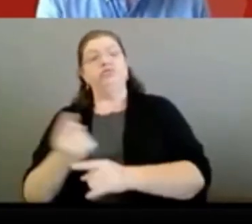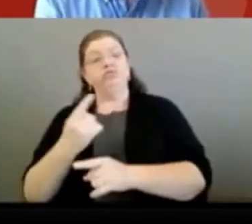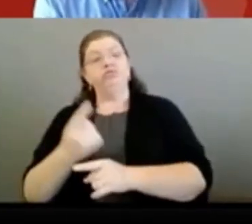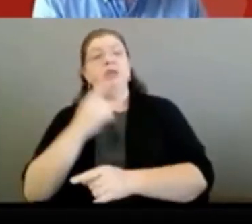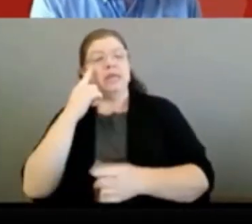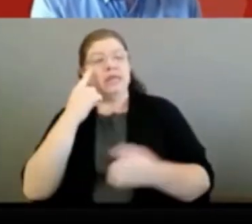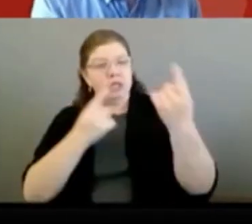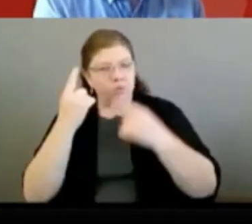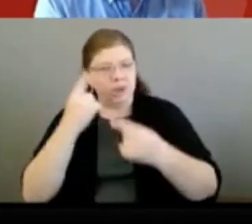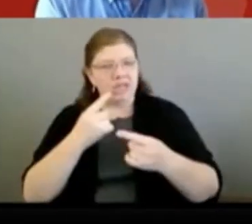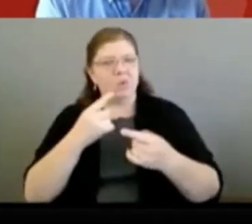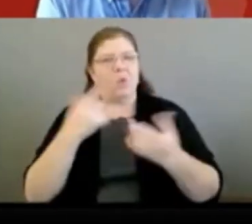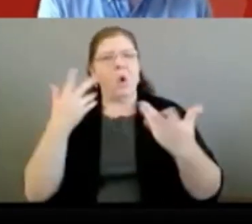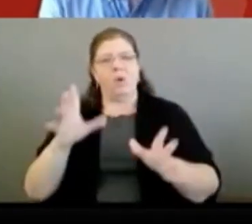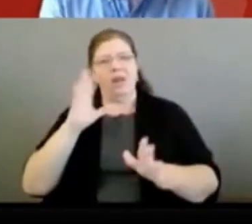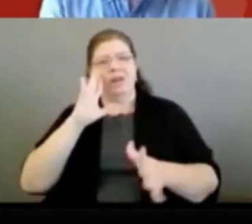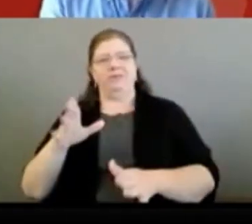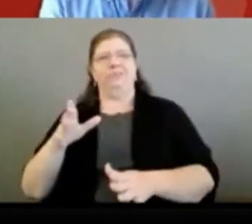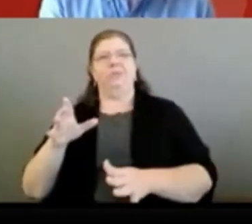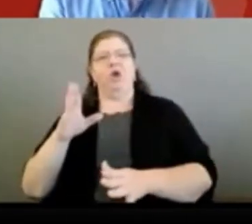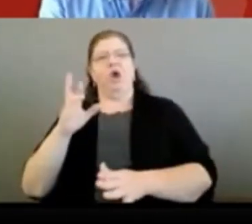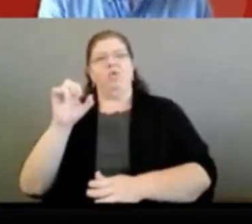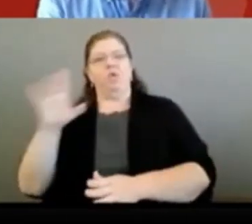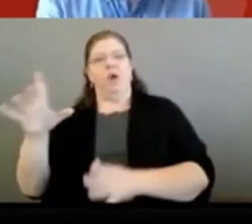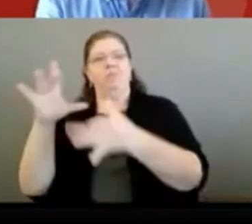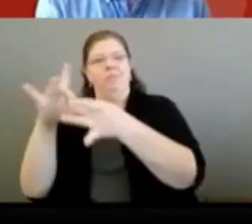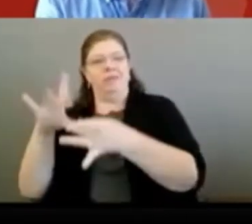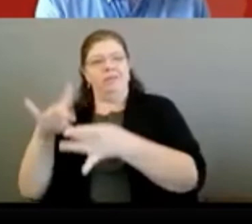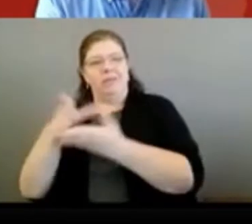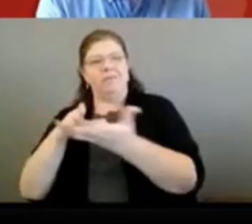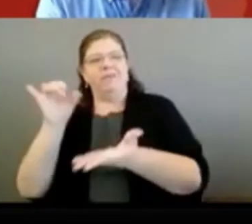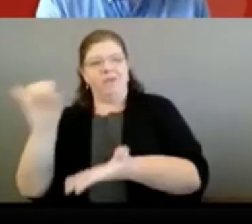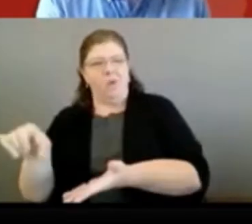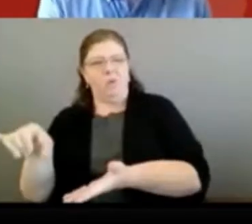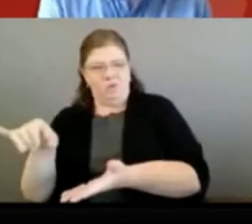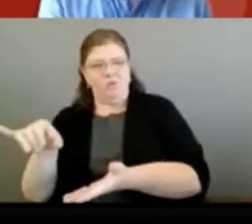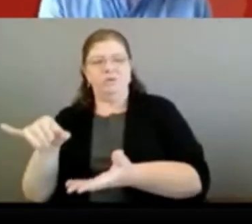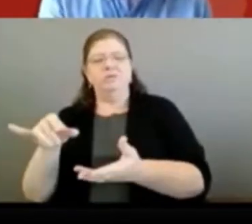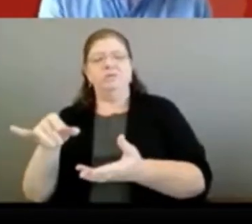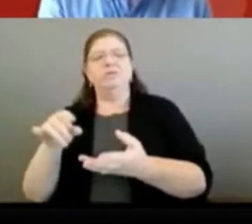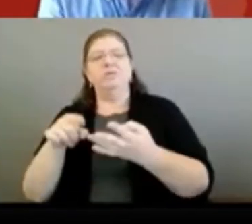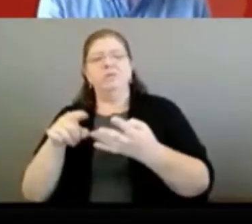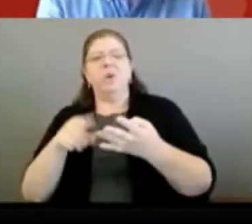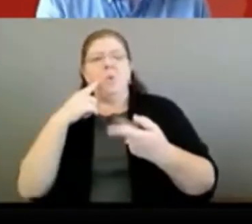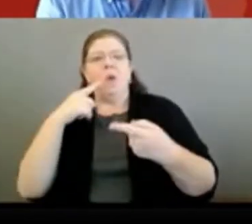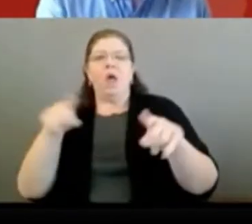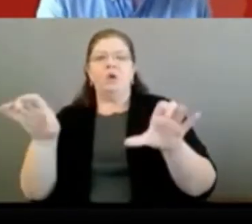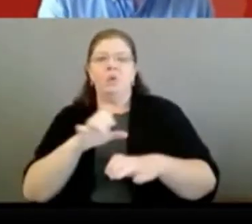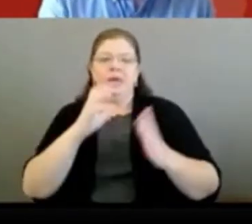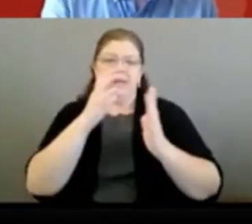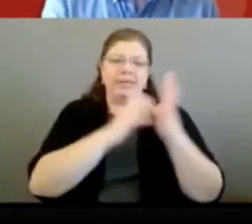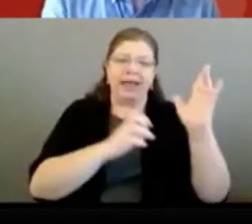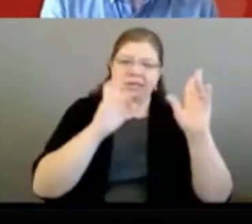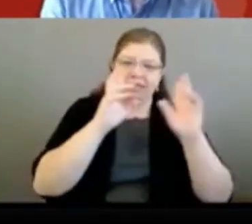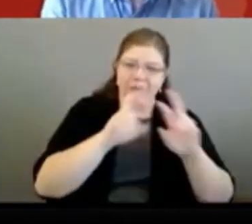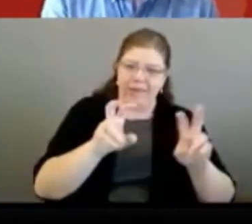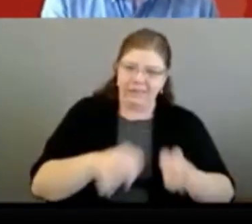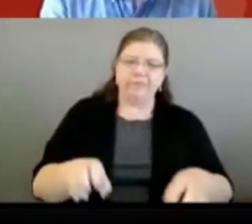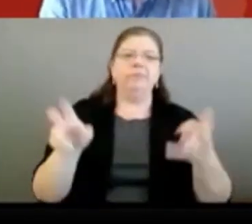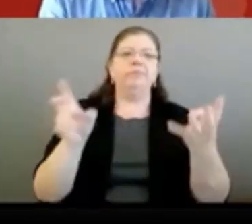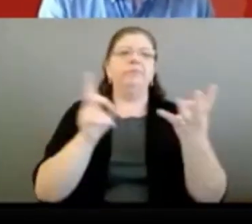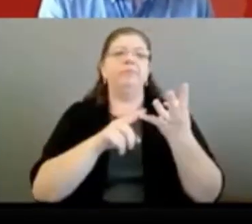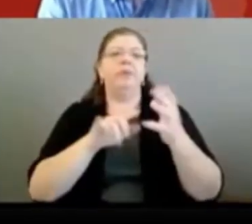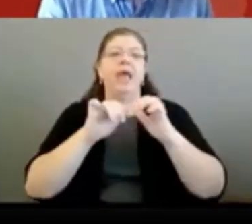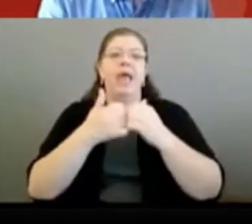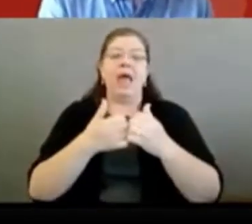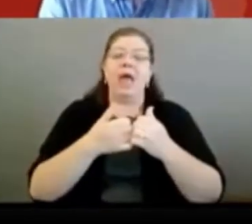opening presentation, some of the ethical considerations and technical considerations when doing text mining. And then how is text